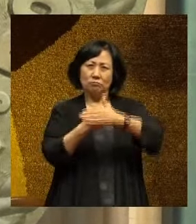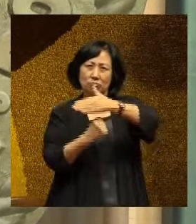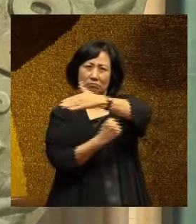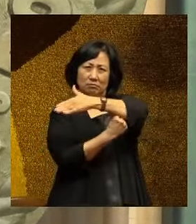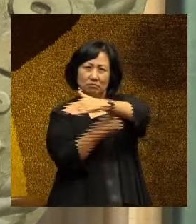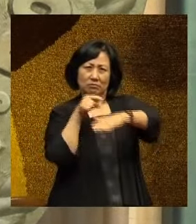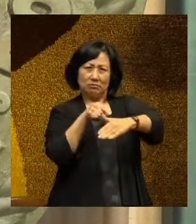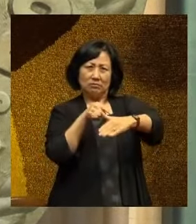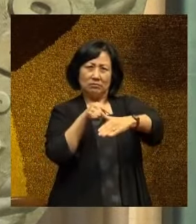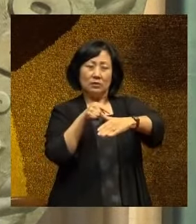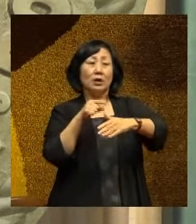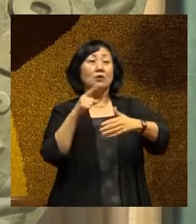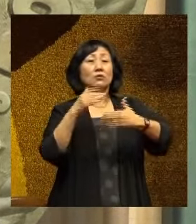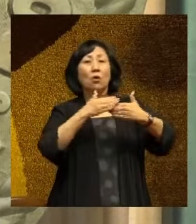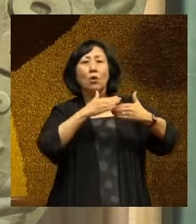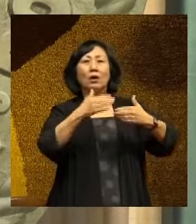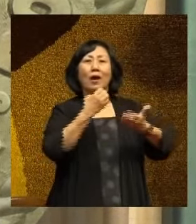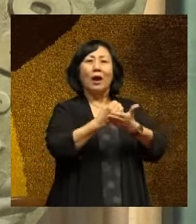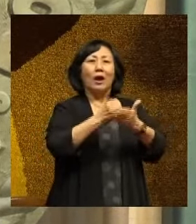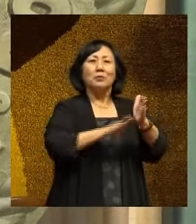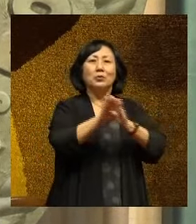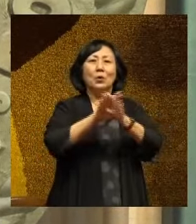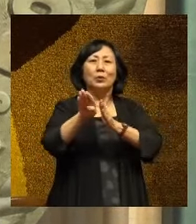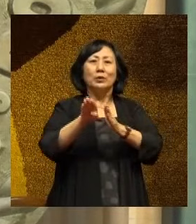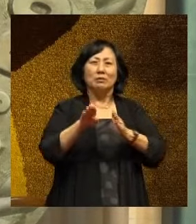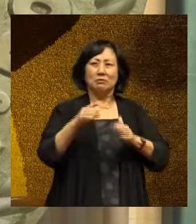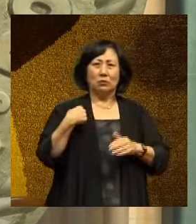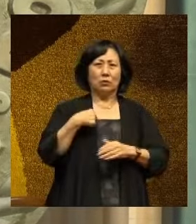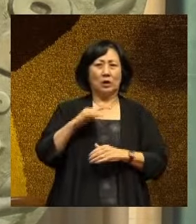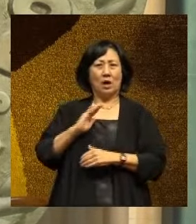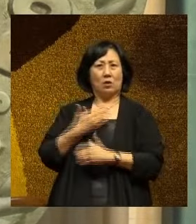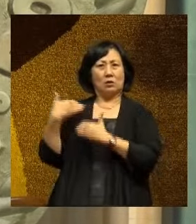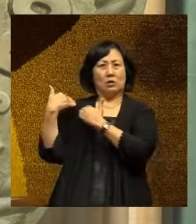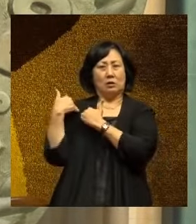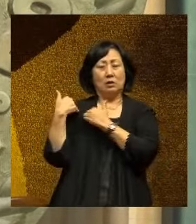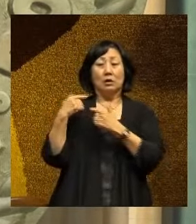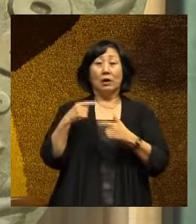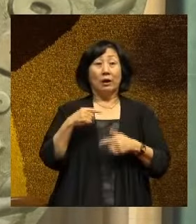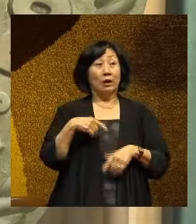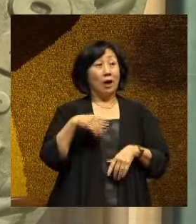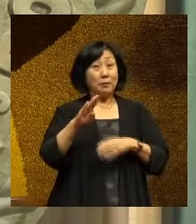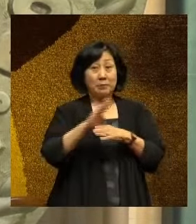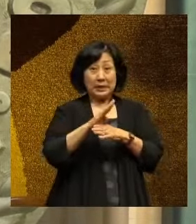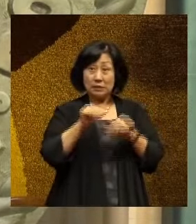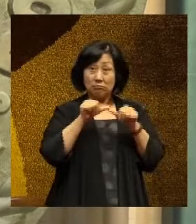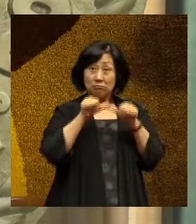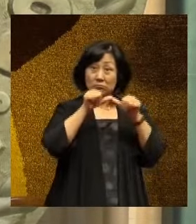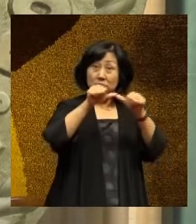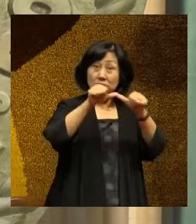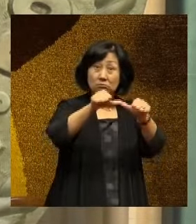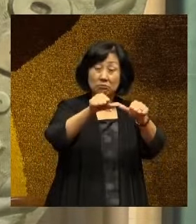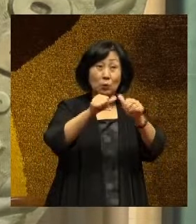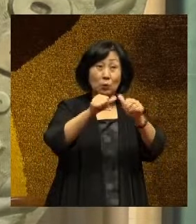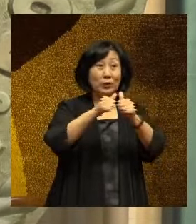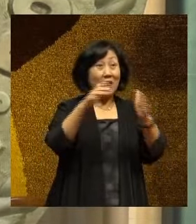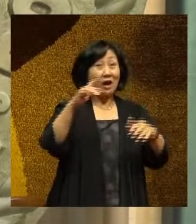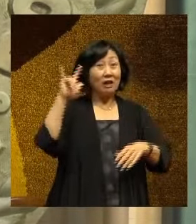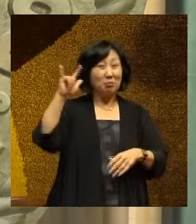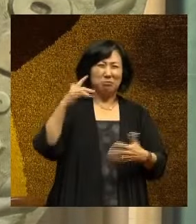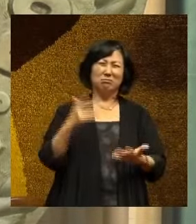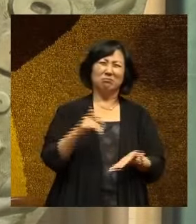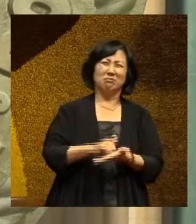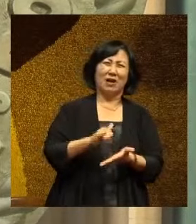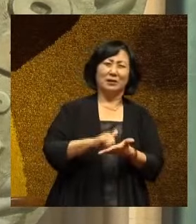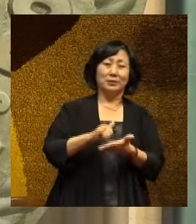growth. Our visitor industry cannot exist without reliable airports. Our stores cannot